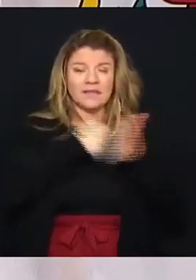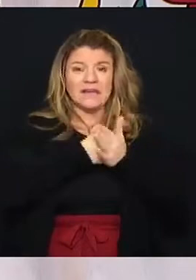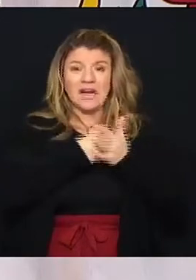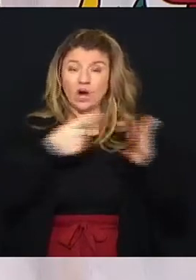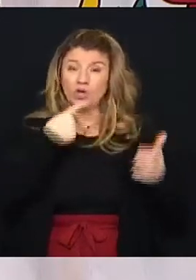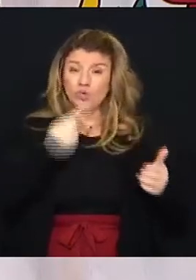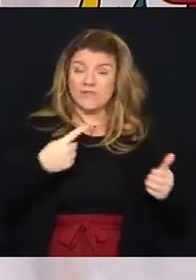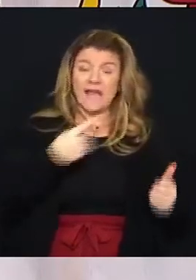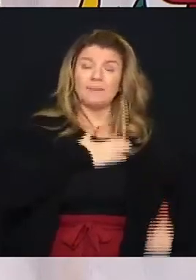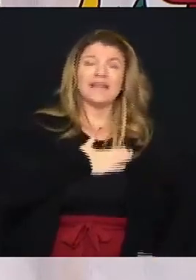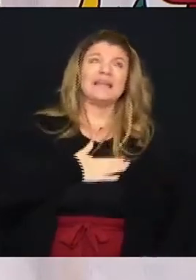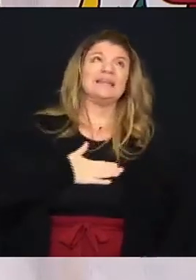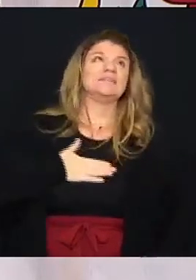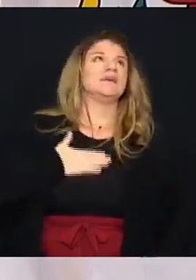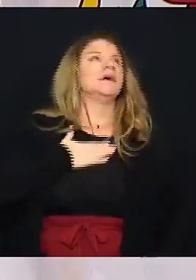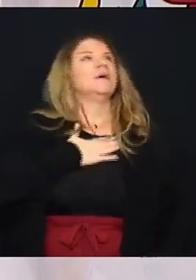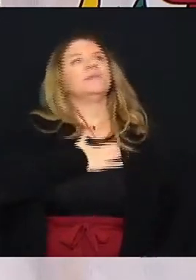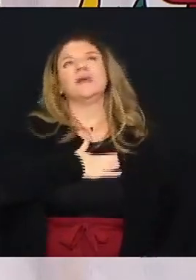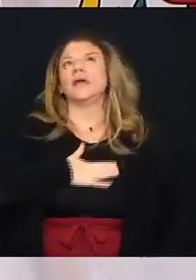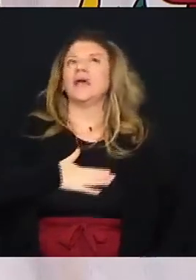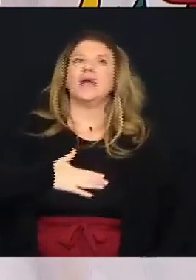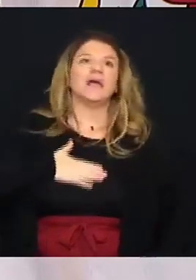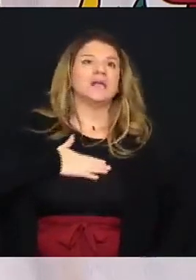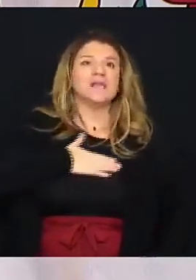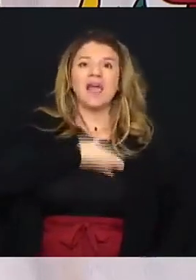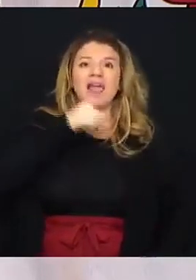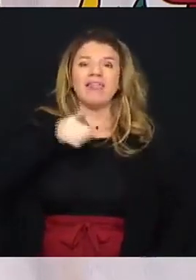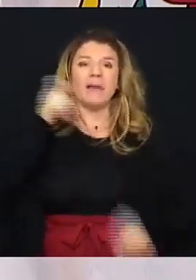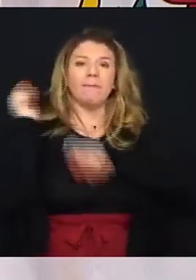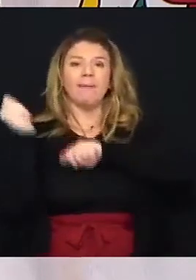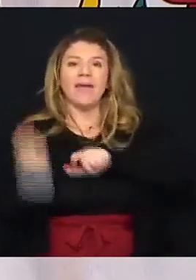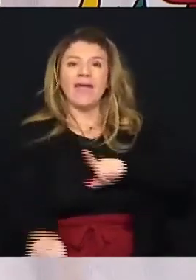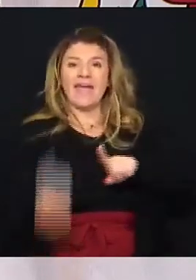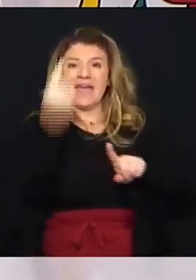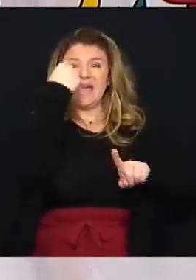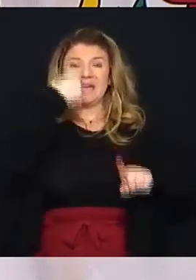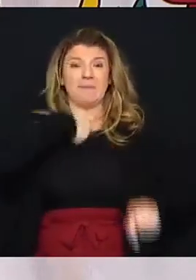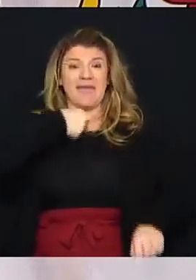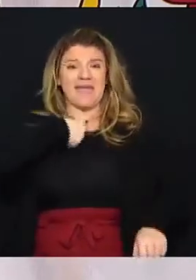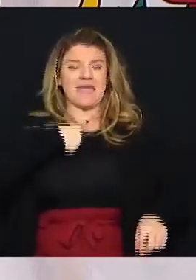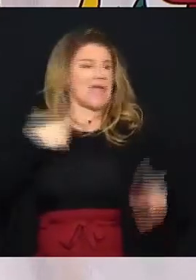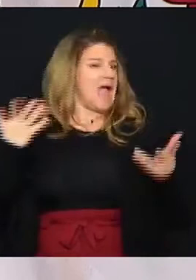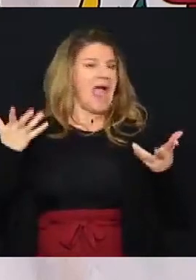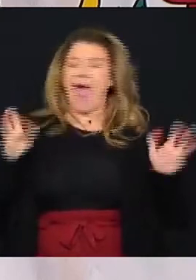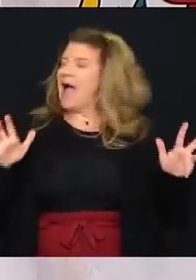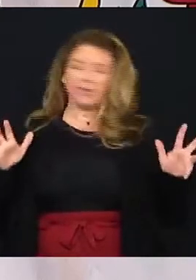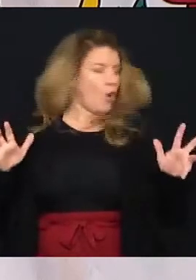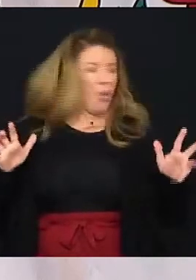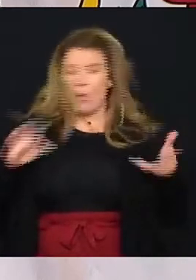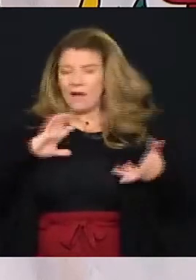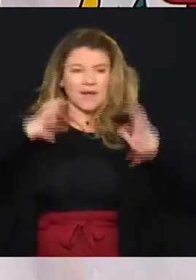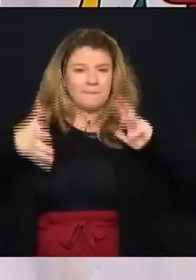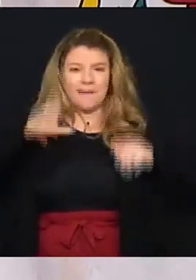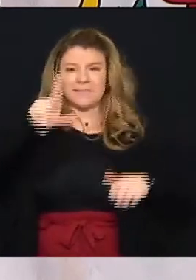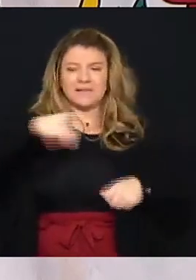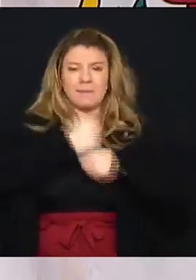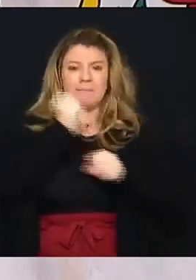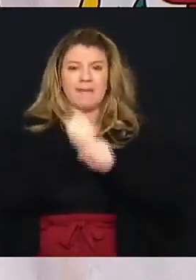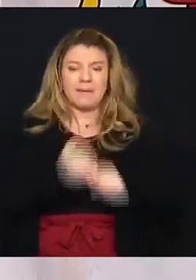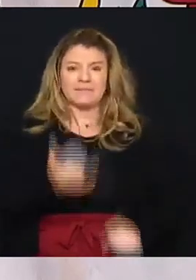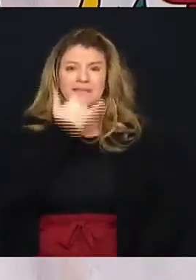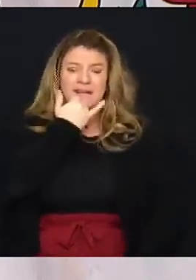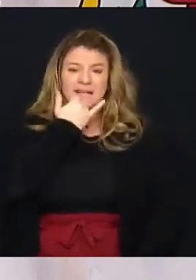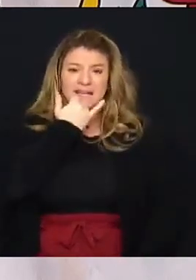please, please don't let them hit me the ball? Because I don't want to muff this up and make a